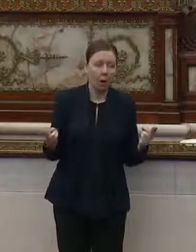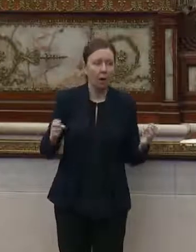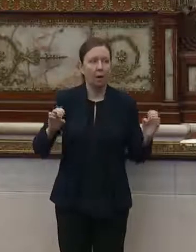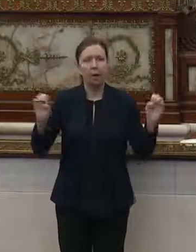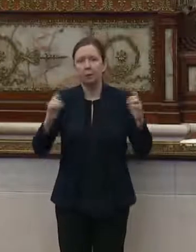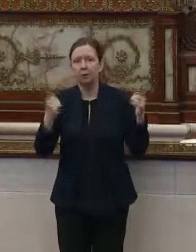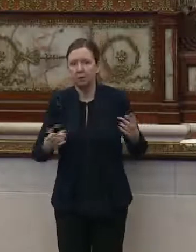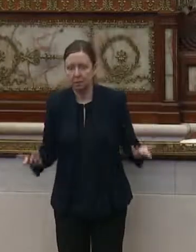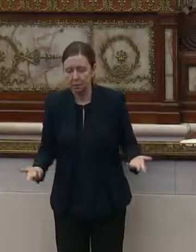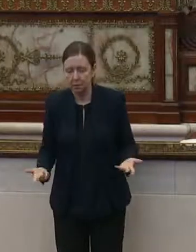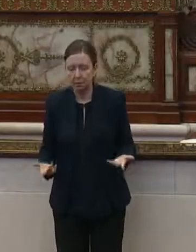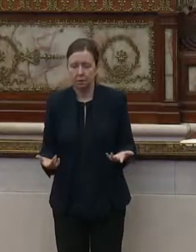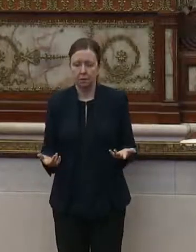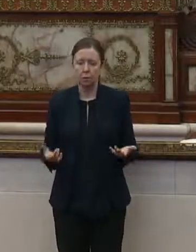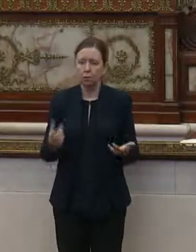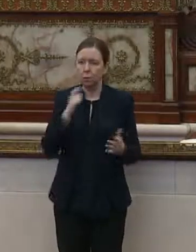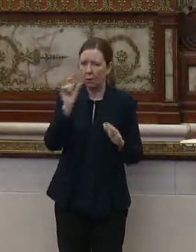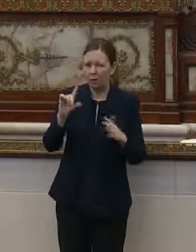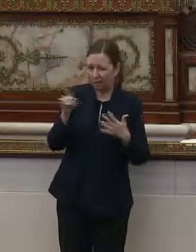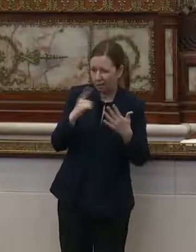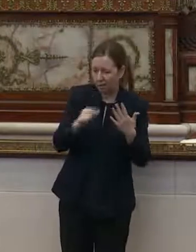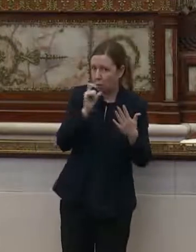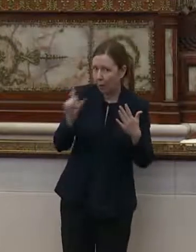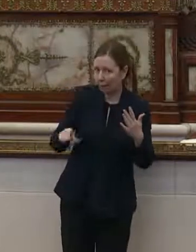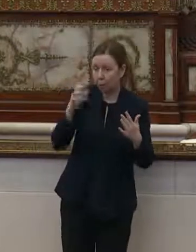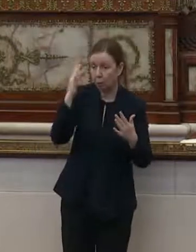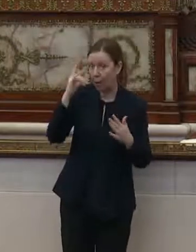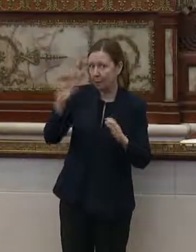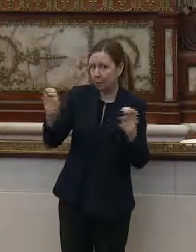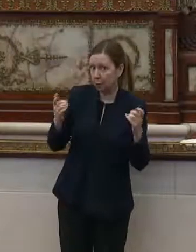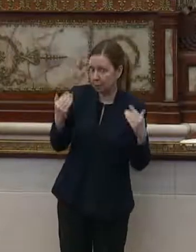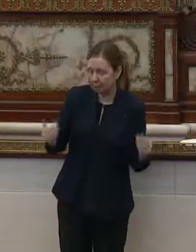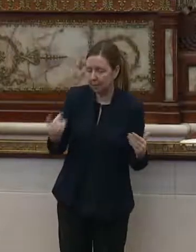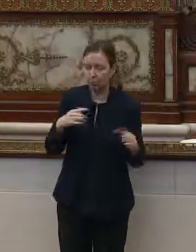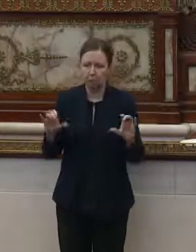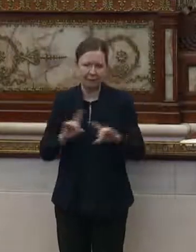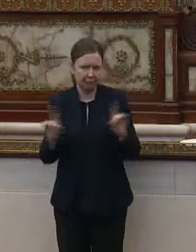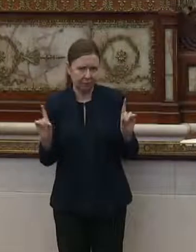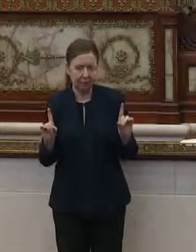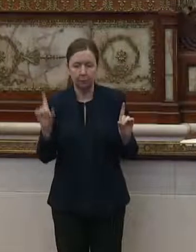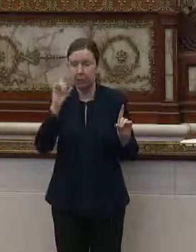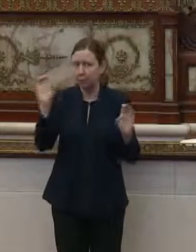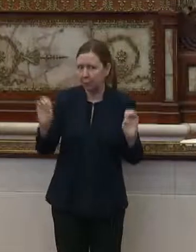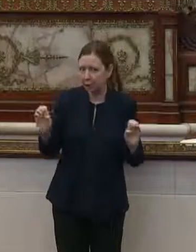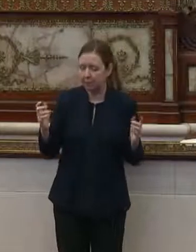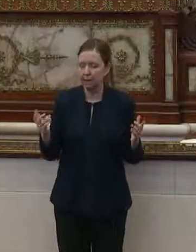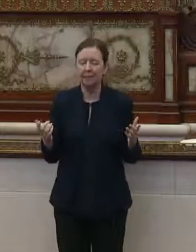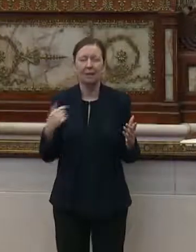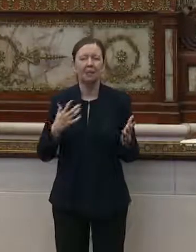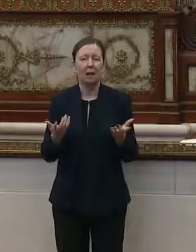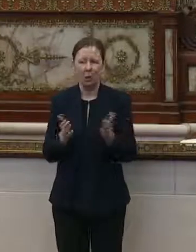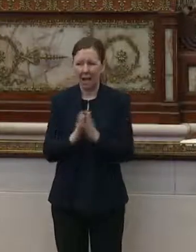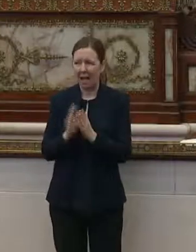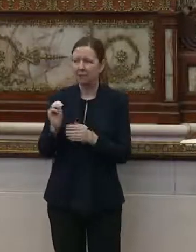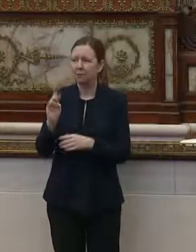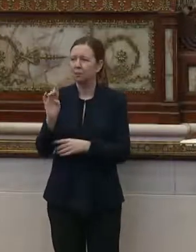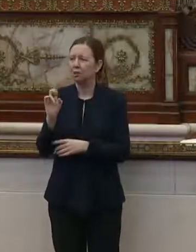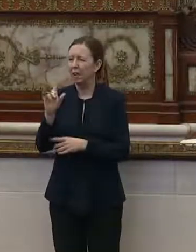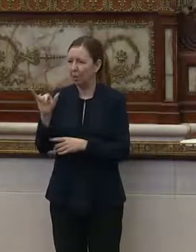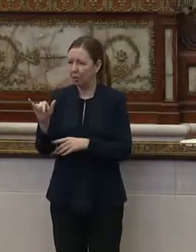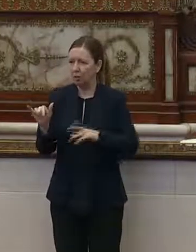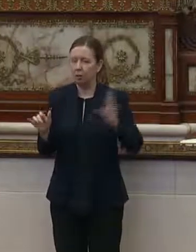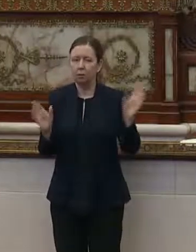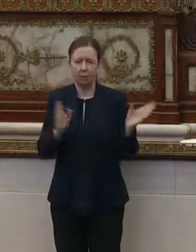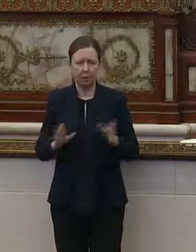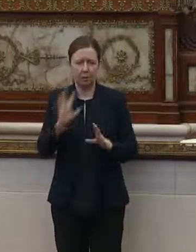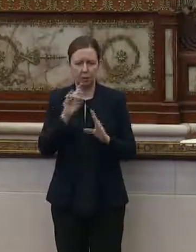emergency, so we don't have to do this or we don't have to do that, or, we're doing things differently. So I do want to ask Mr. Engler if he would tee up and be prepared